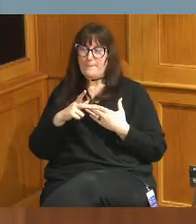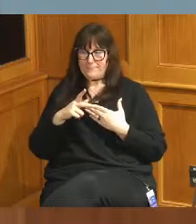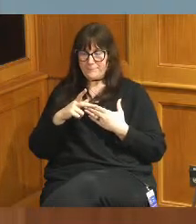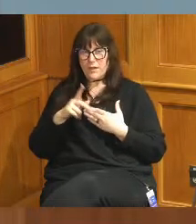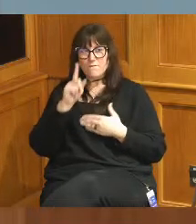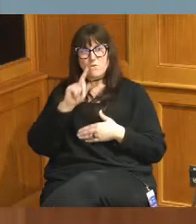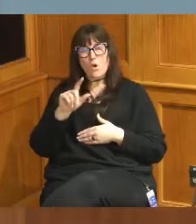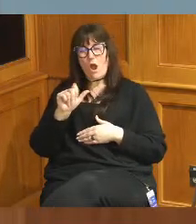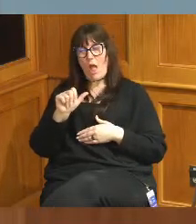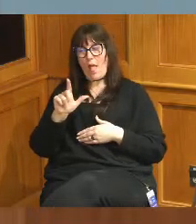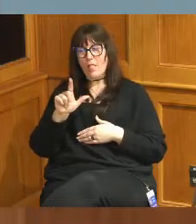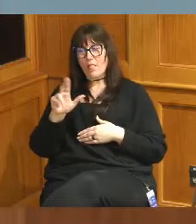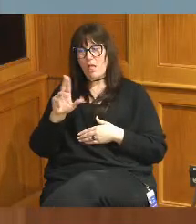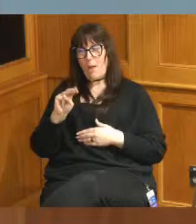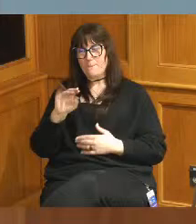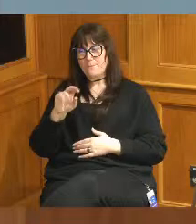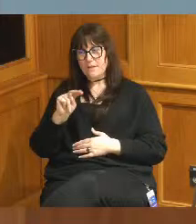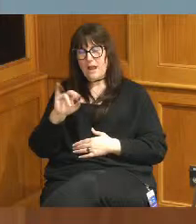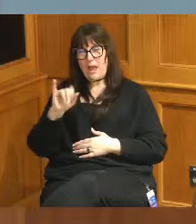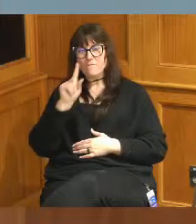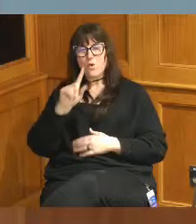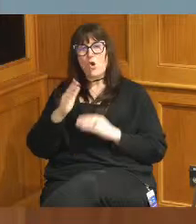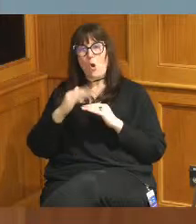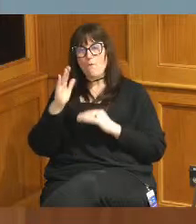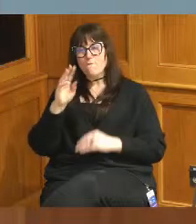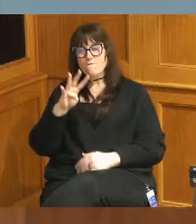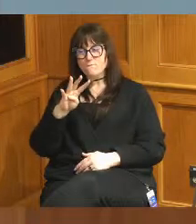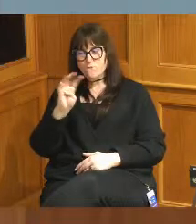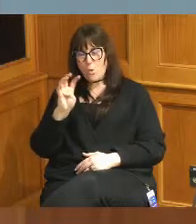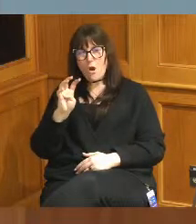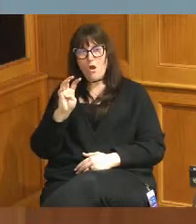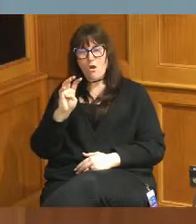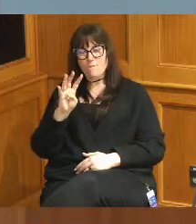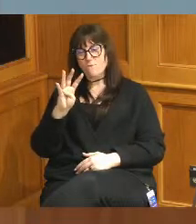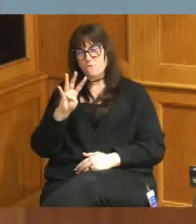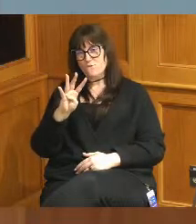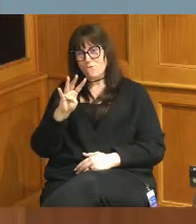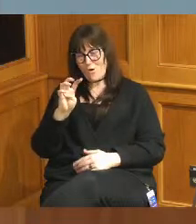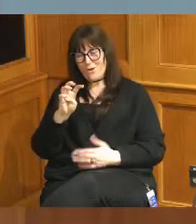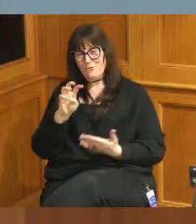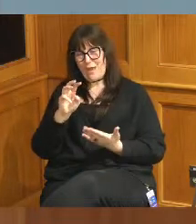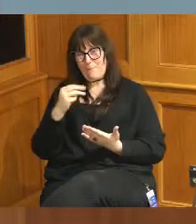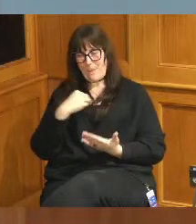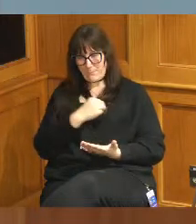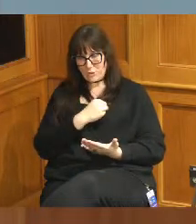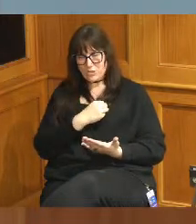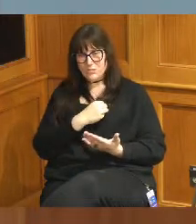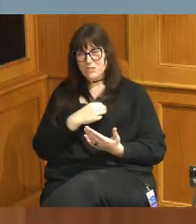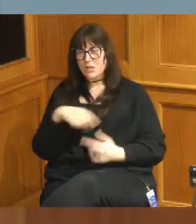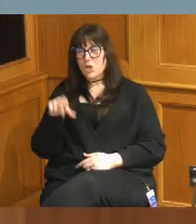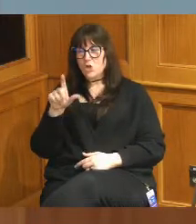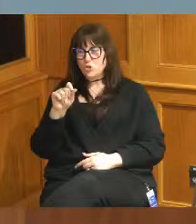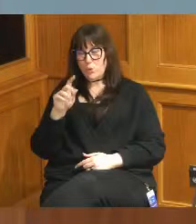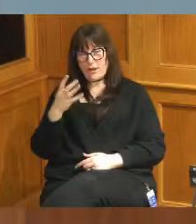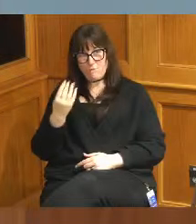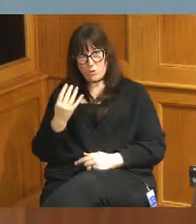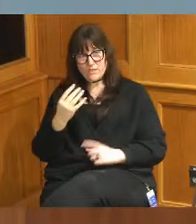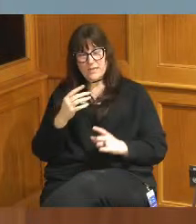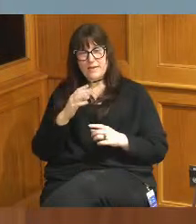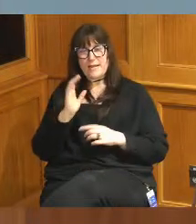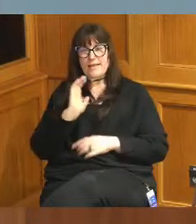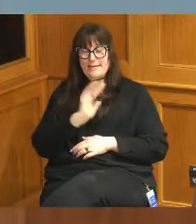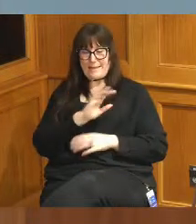alumni network for over 400 members. In 2019, Aaron was elected as a city councilman